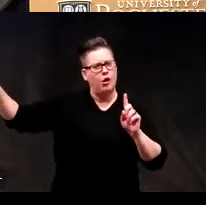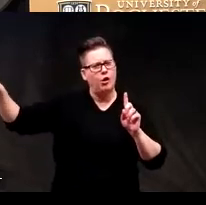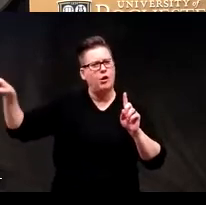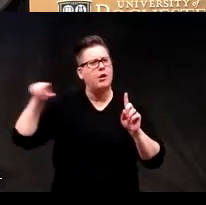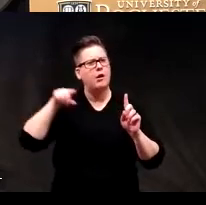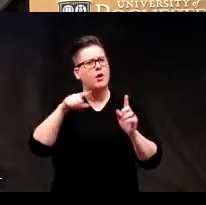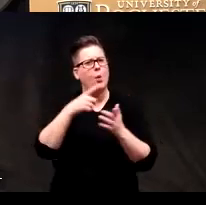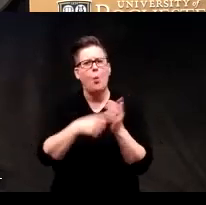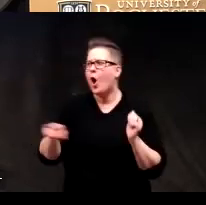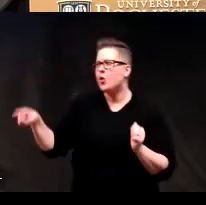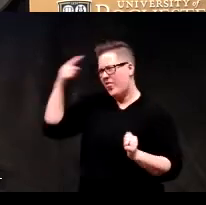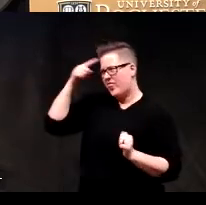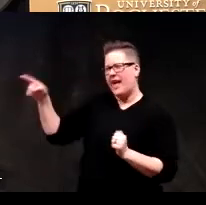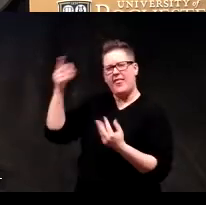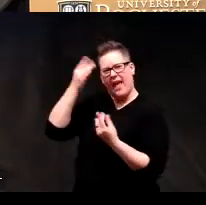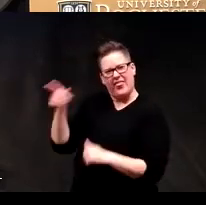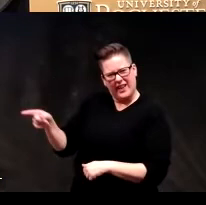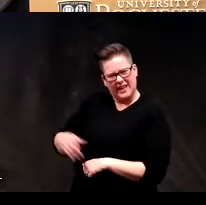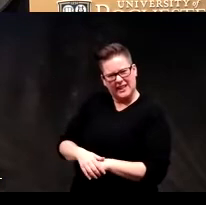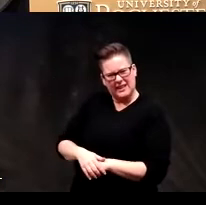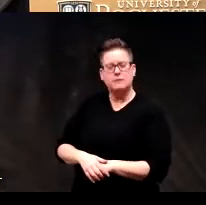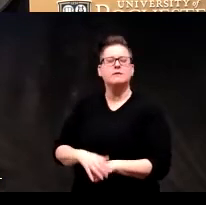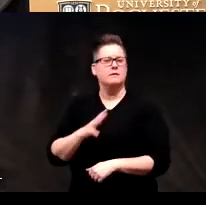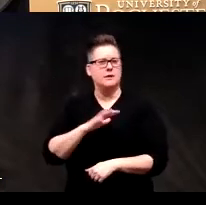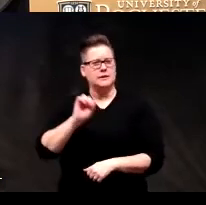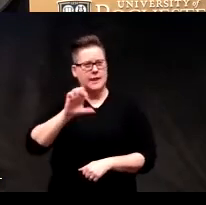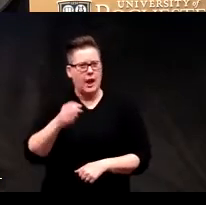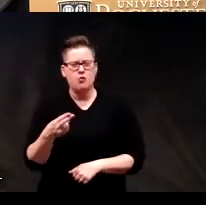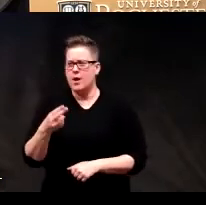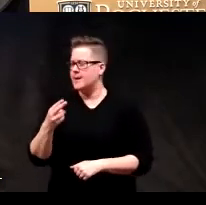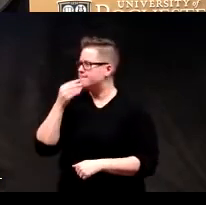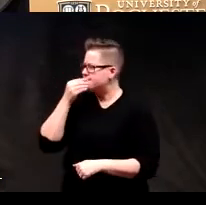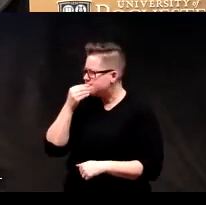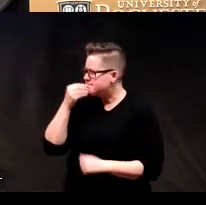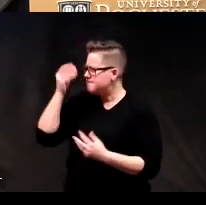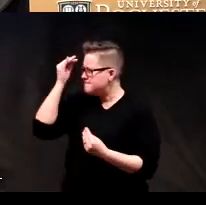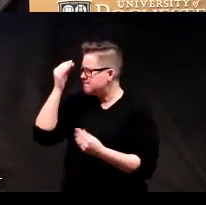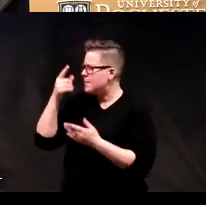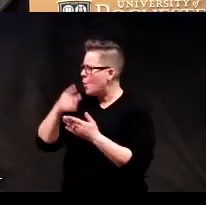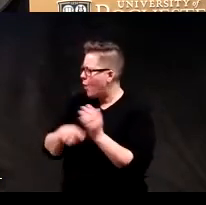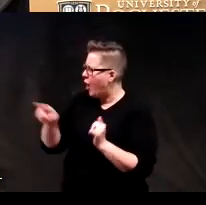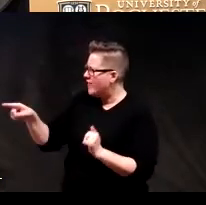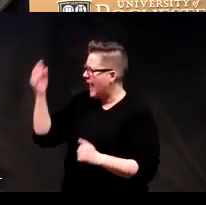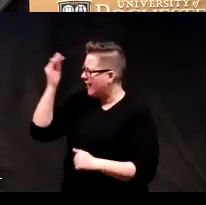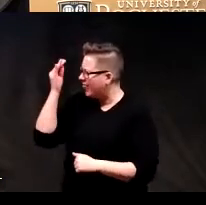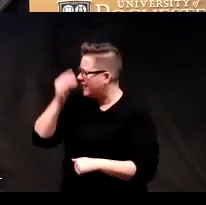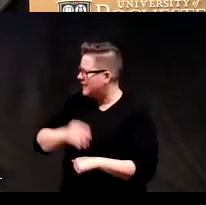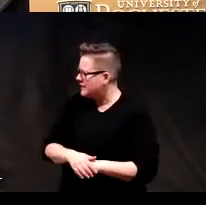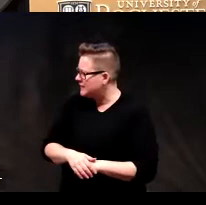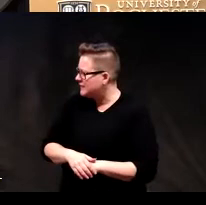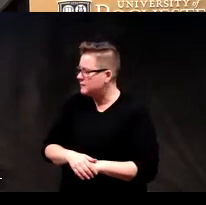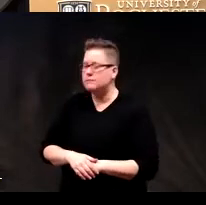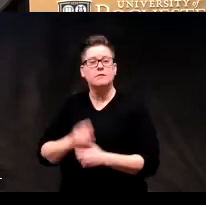have their backs to you. And then Sarah can begin to kind of think about it. Excuse me.